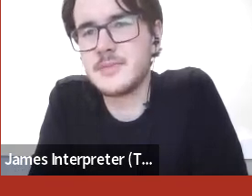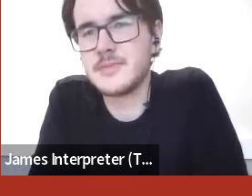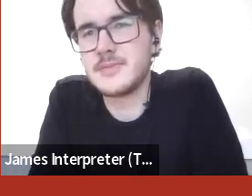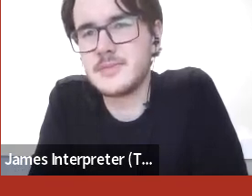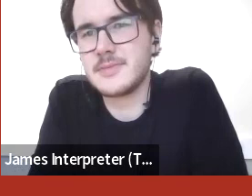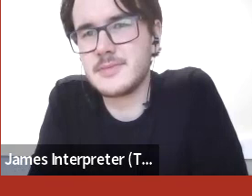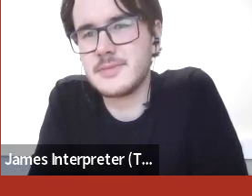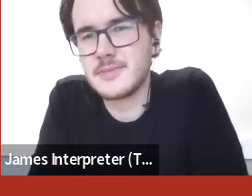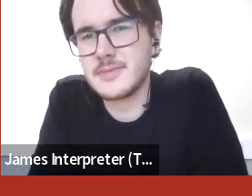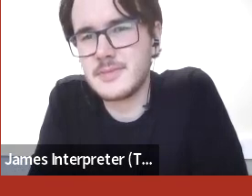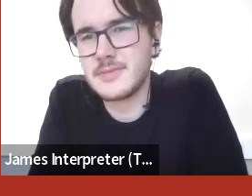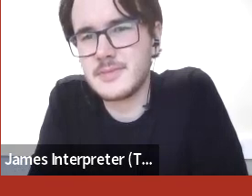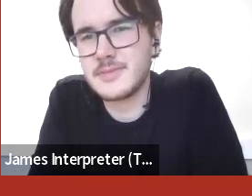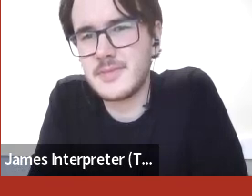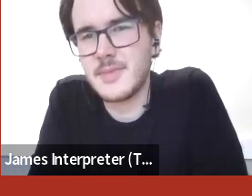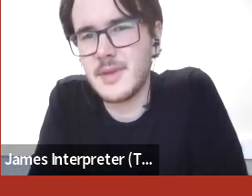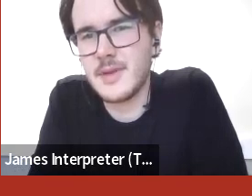H.